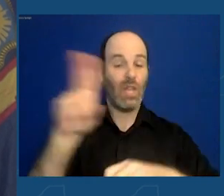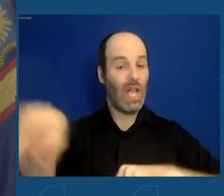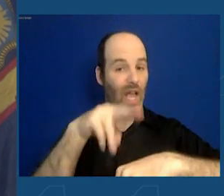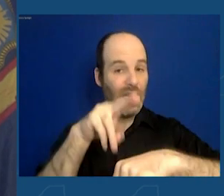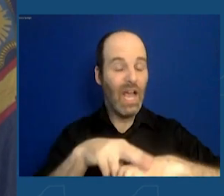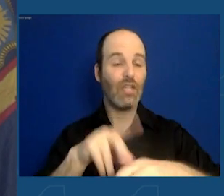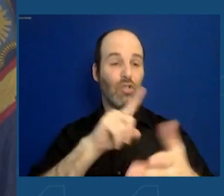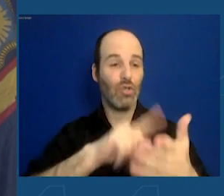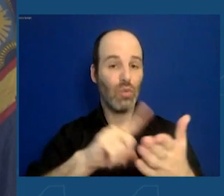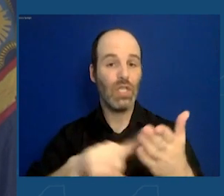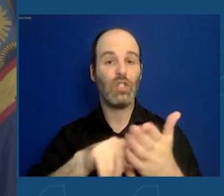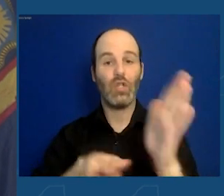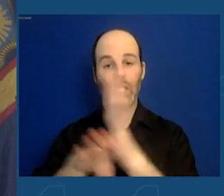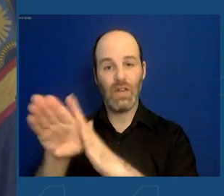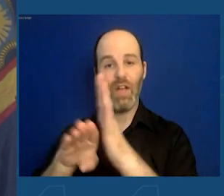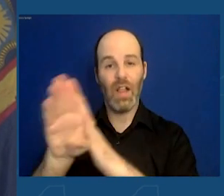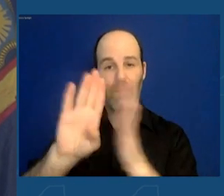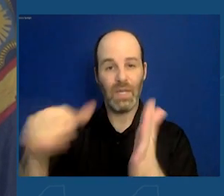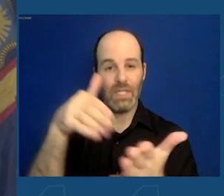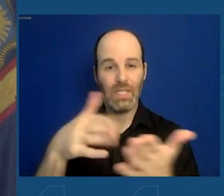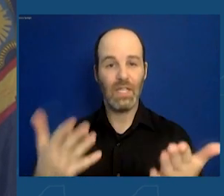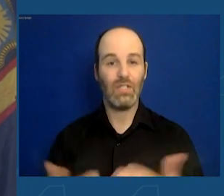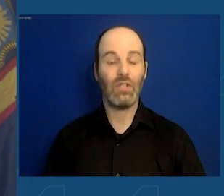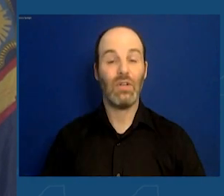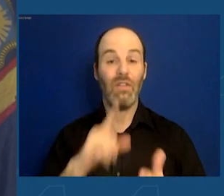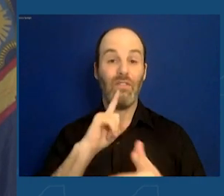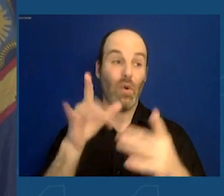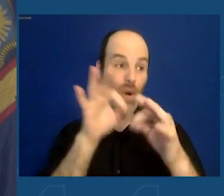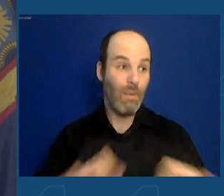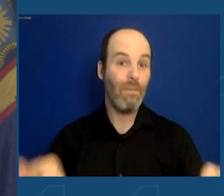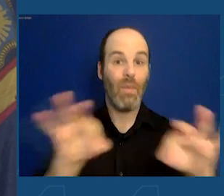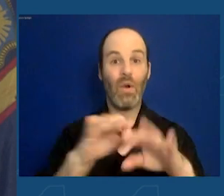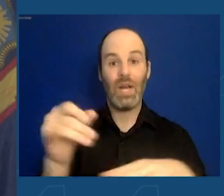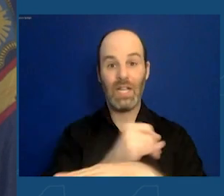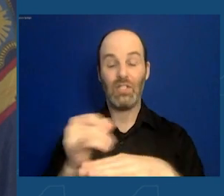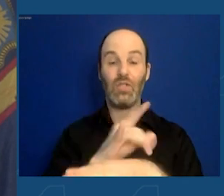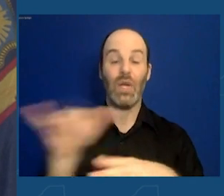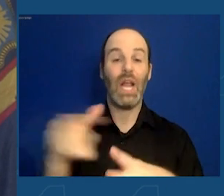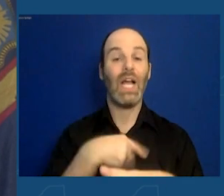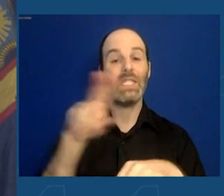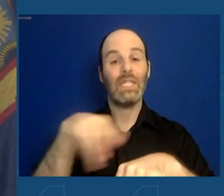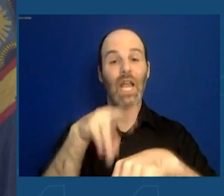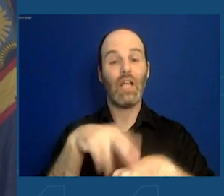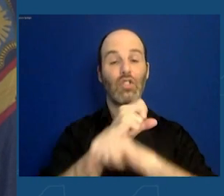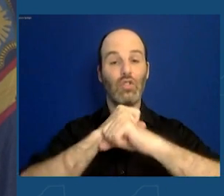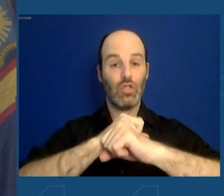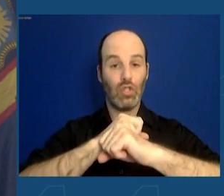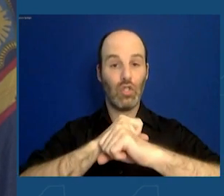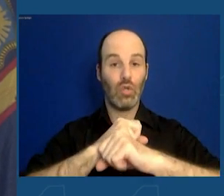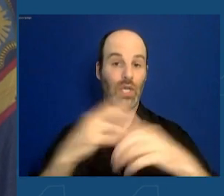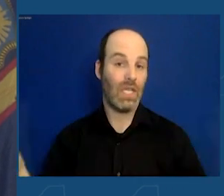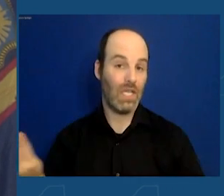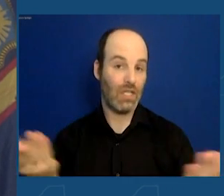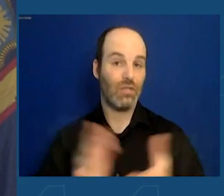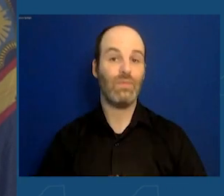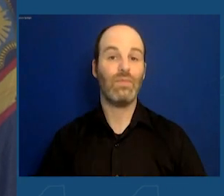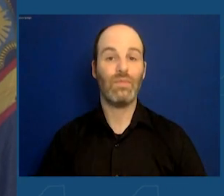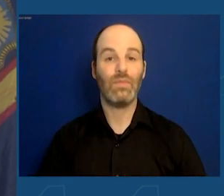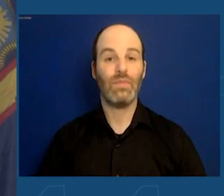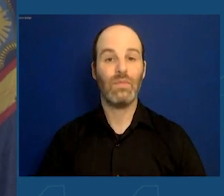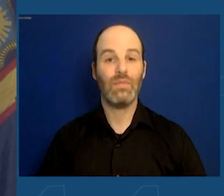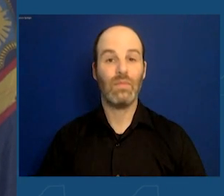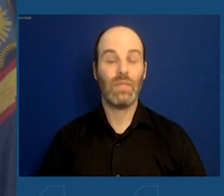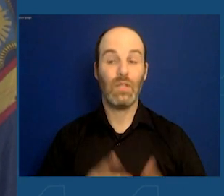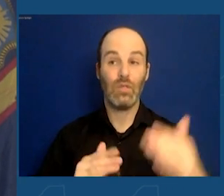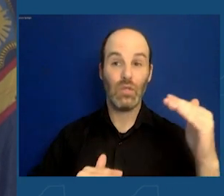development hub for an important industry that's vital for our national security interests here. So the balance of the Marcy Nano